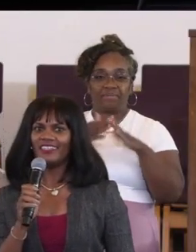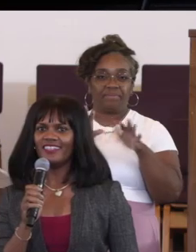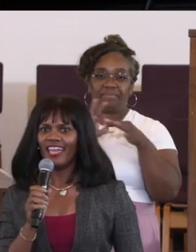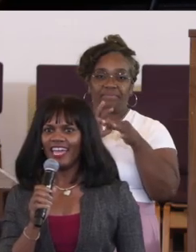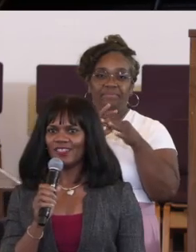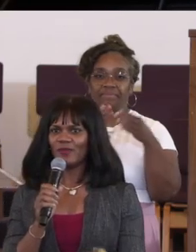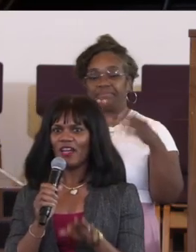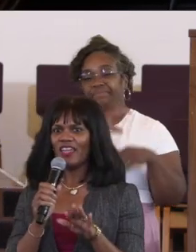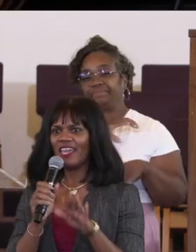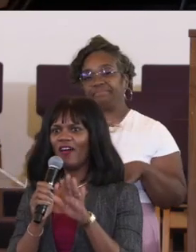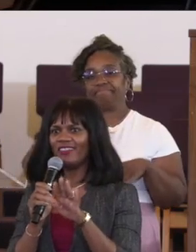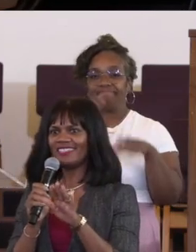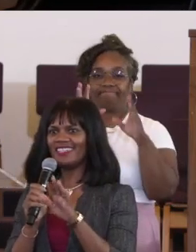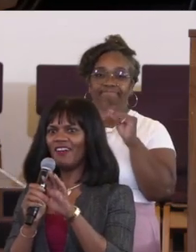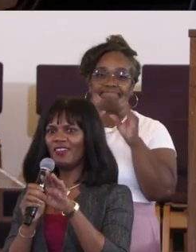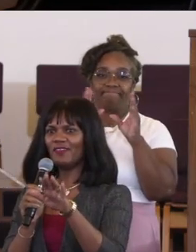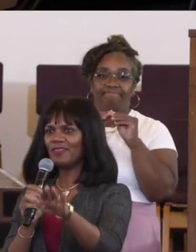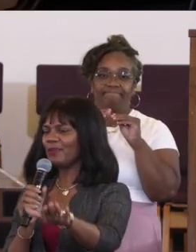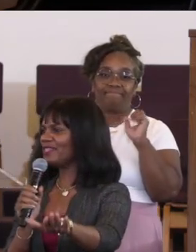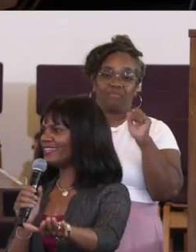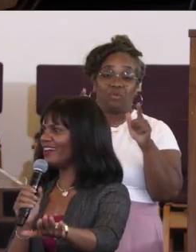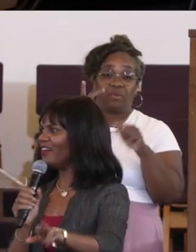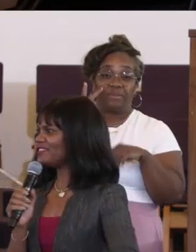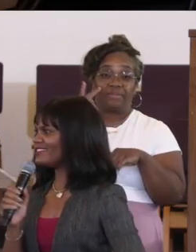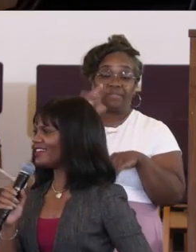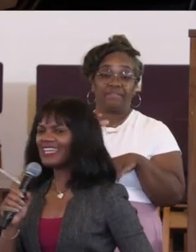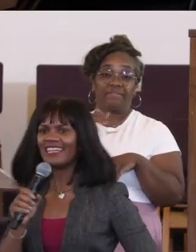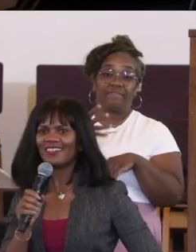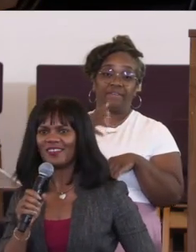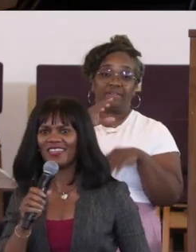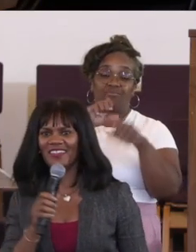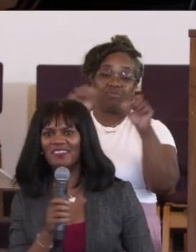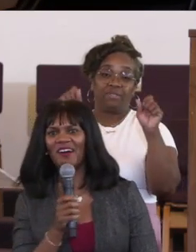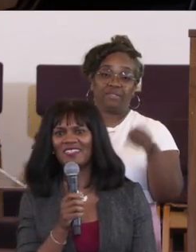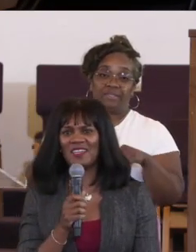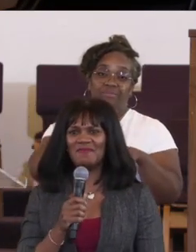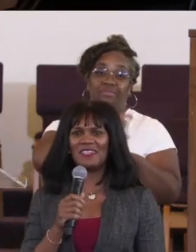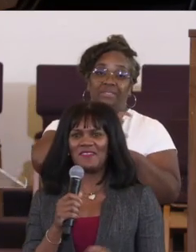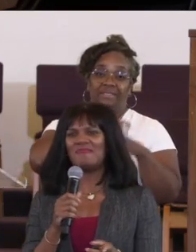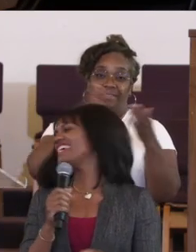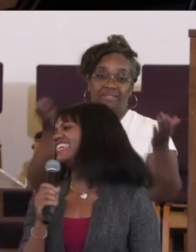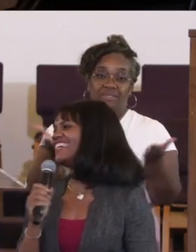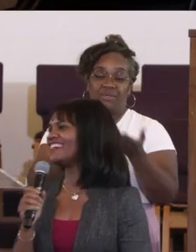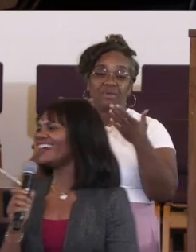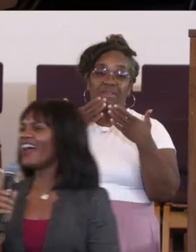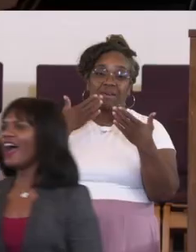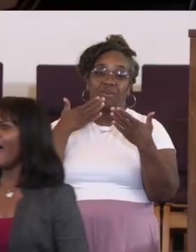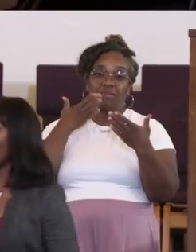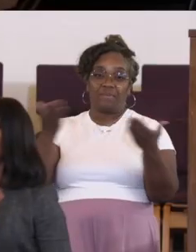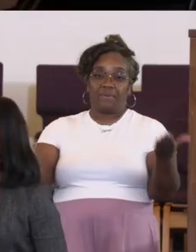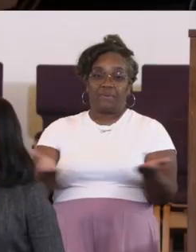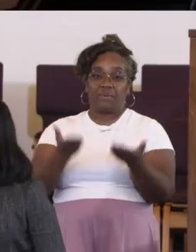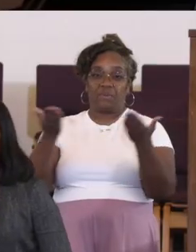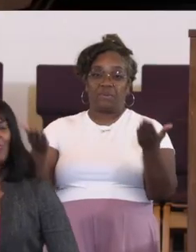and as we can all see, all the 5th Precinct officers are here, so thank you all so much for being here.